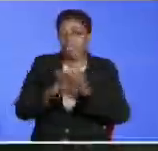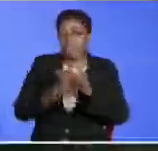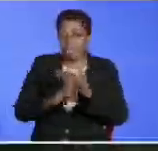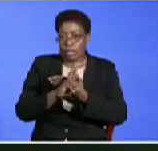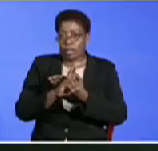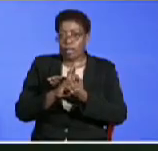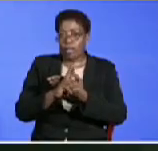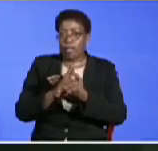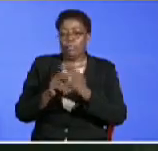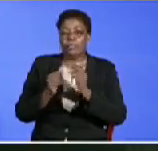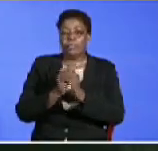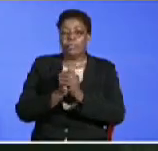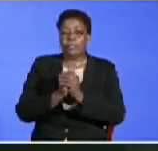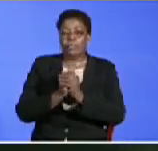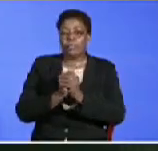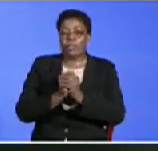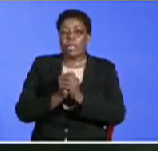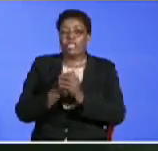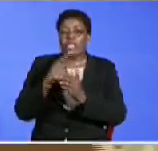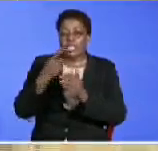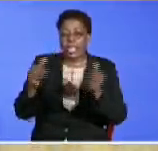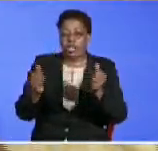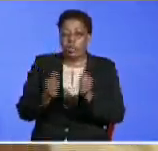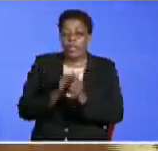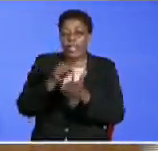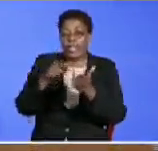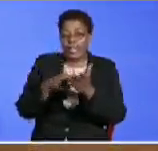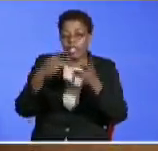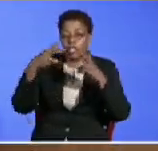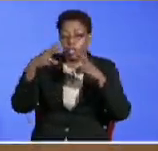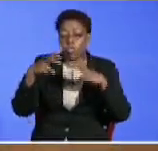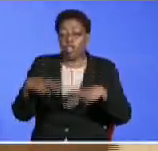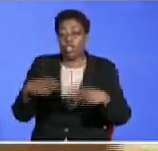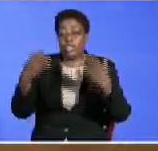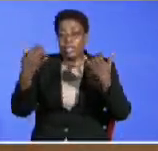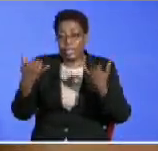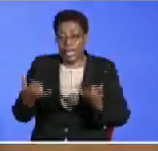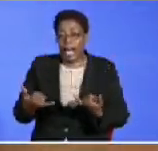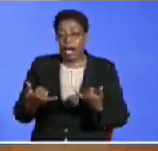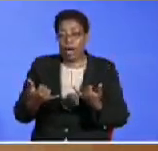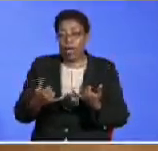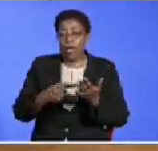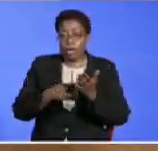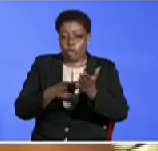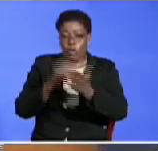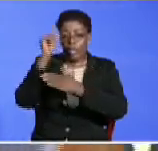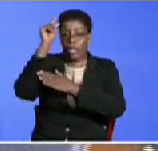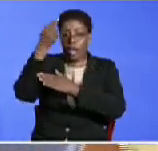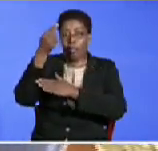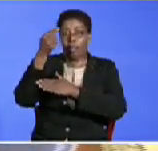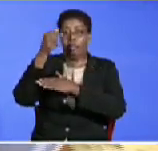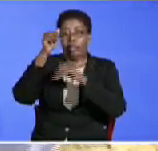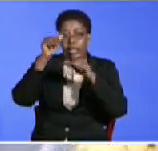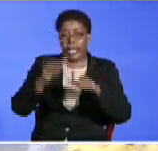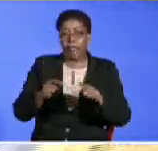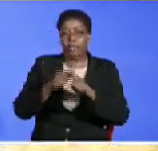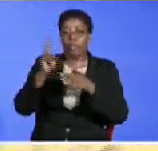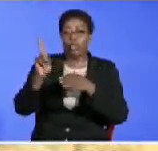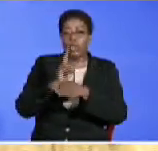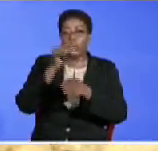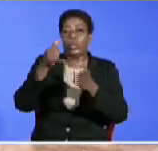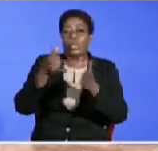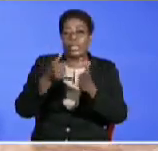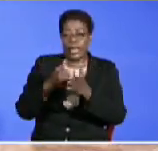vulnerability. Smith adds that with this important piece of research now published, the government and the Bahamas will be able to use it